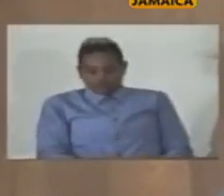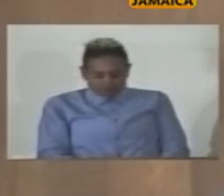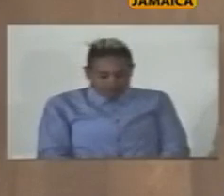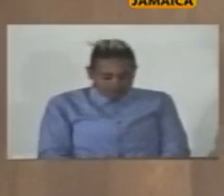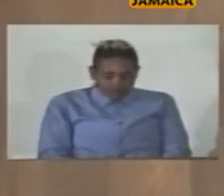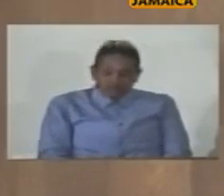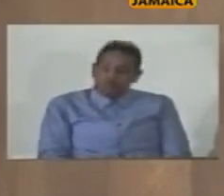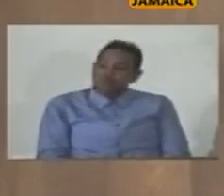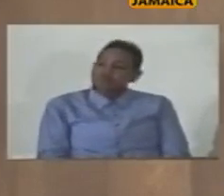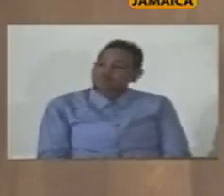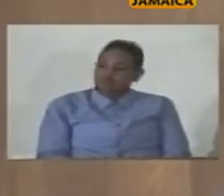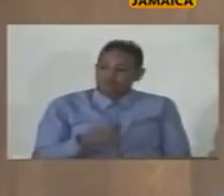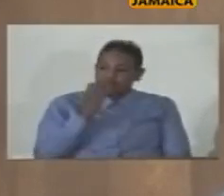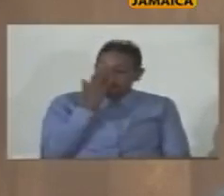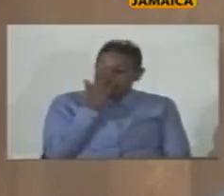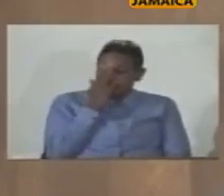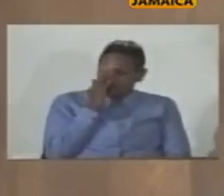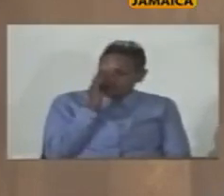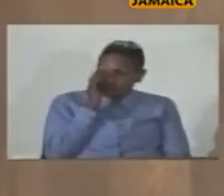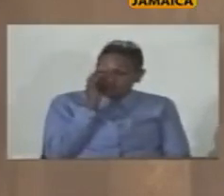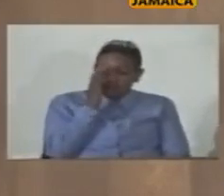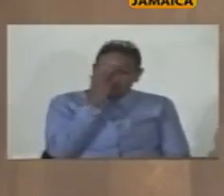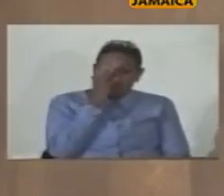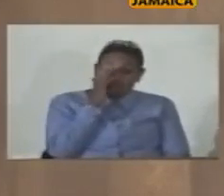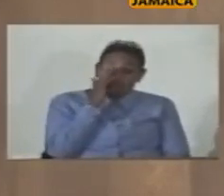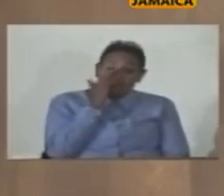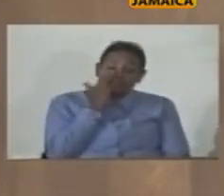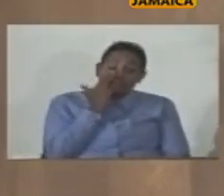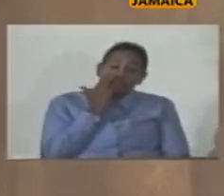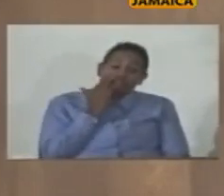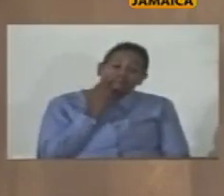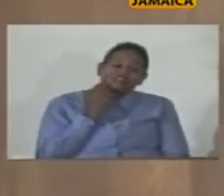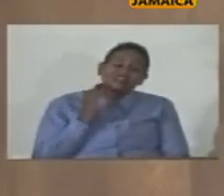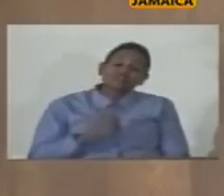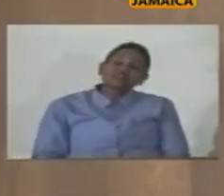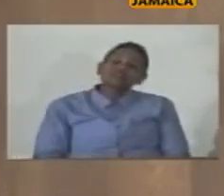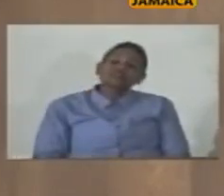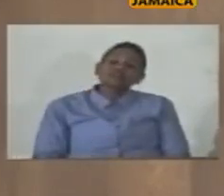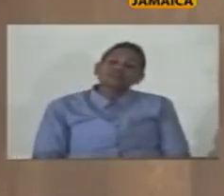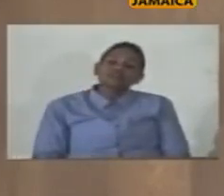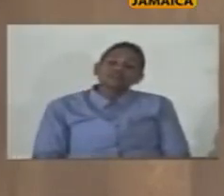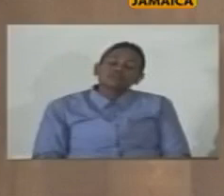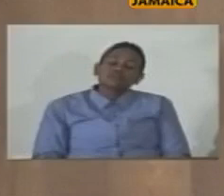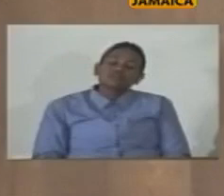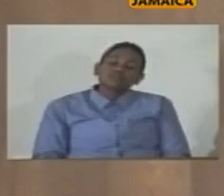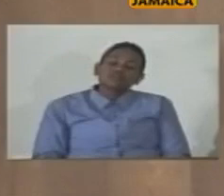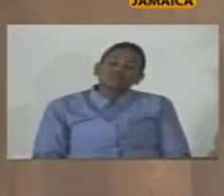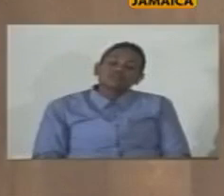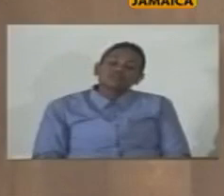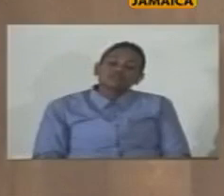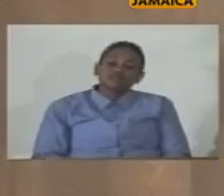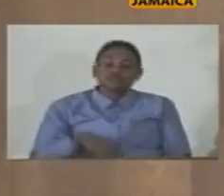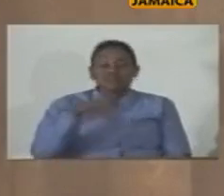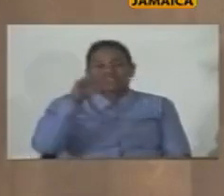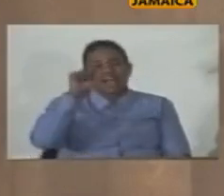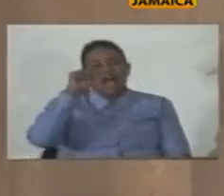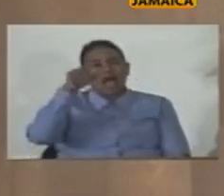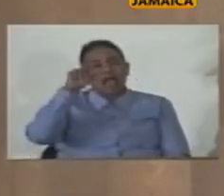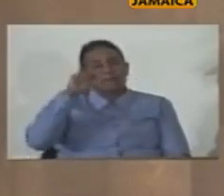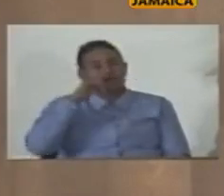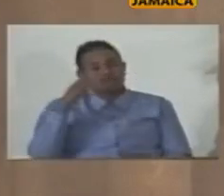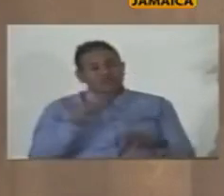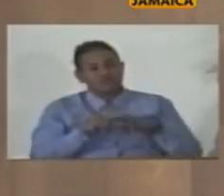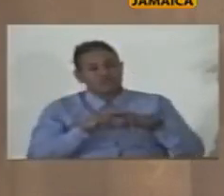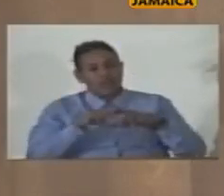Mr. Speaker, lands for the Downs Health Center, which was allocated by Alpart some 2 decades ago,